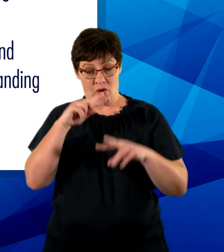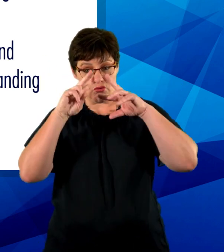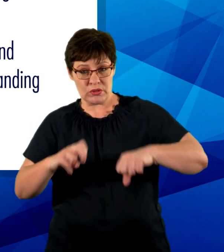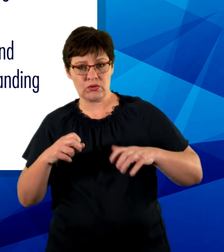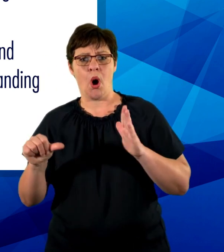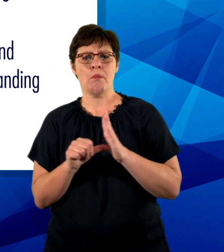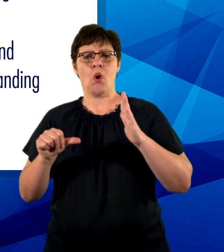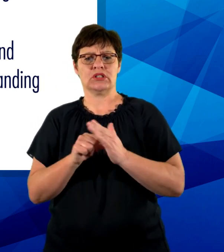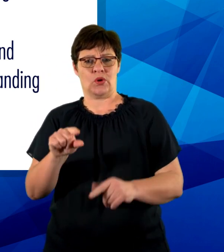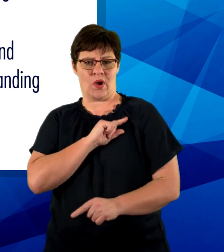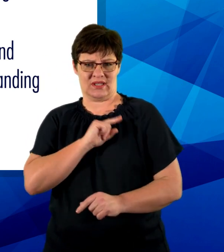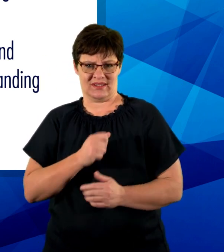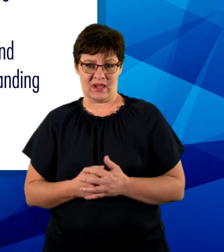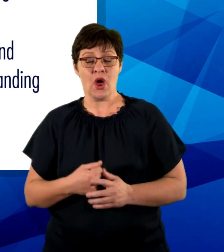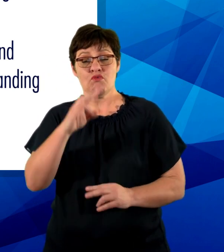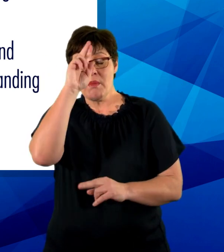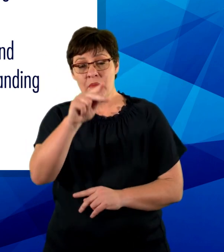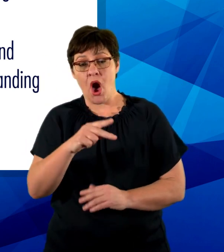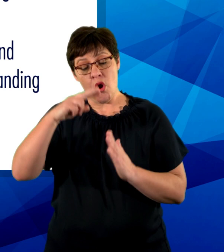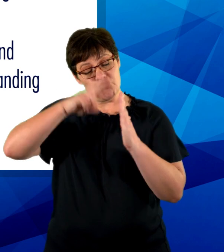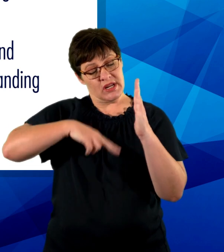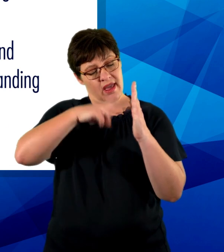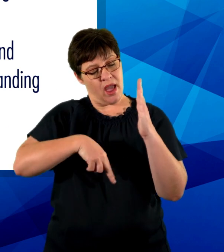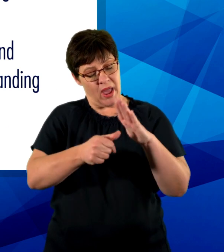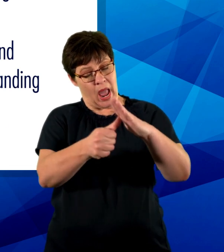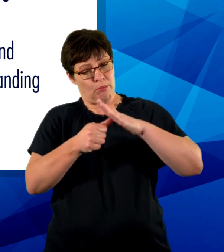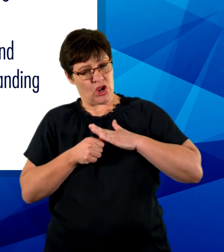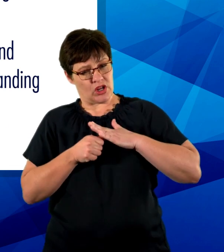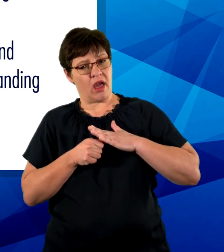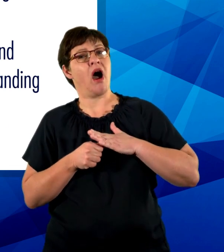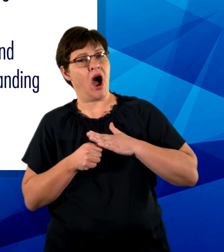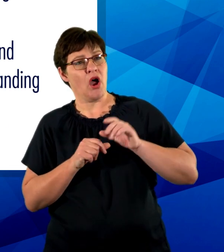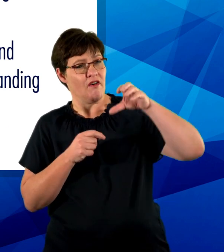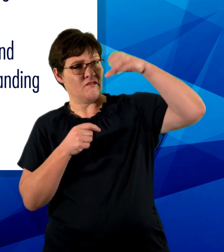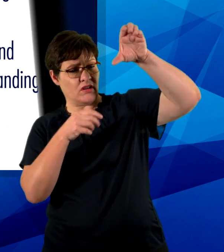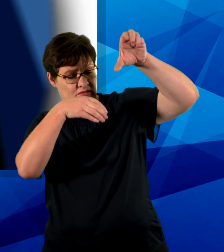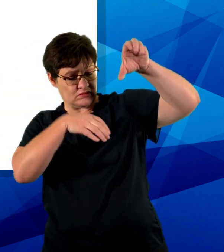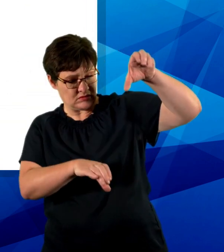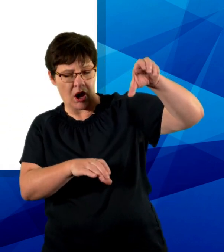The reader's first and last impression of your writing is indeed vital.